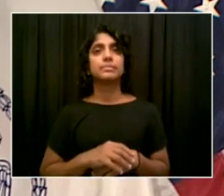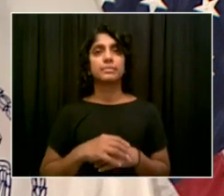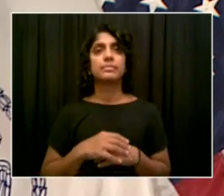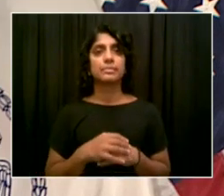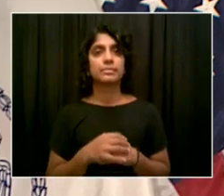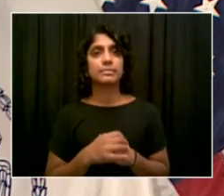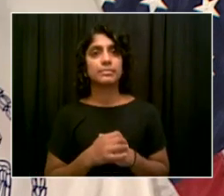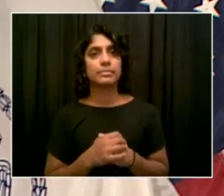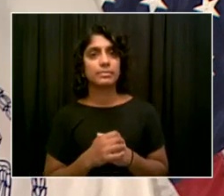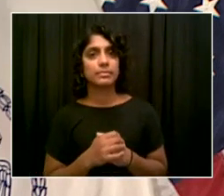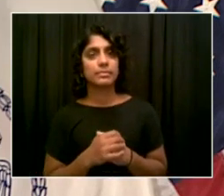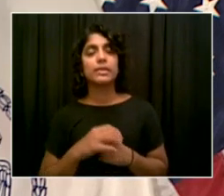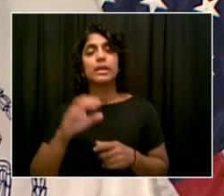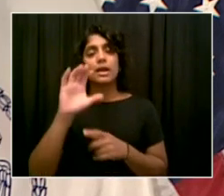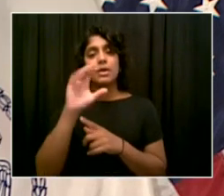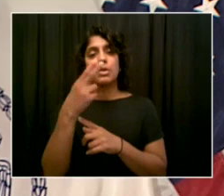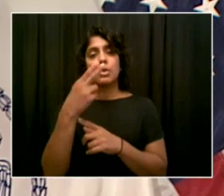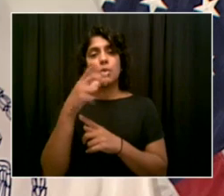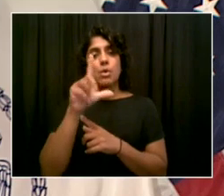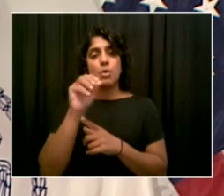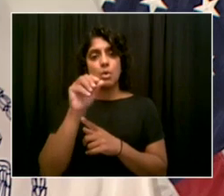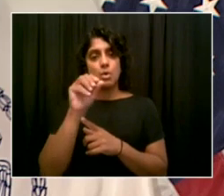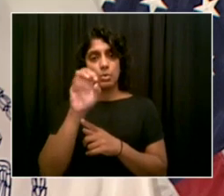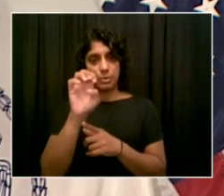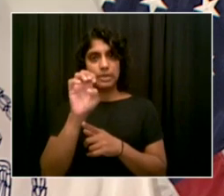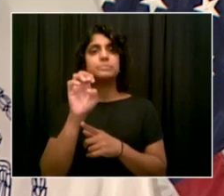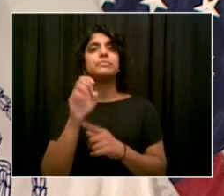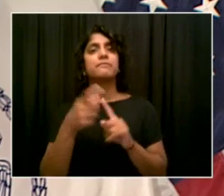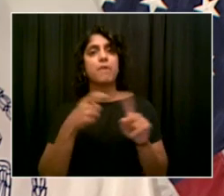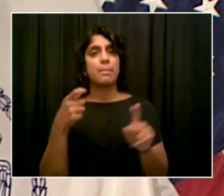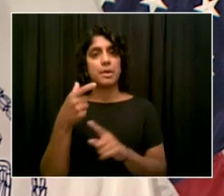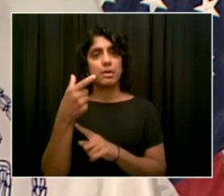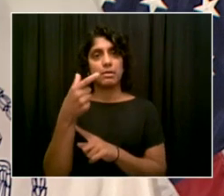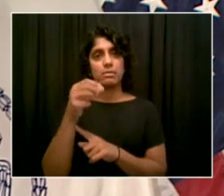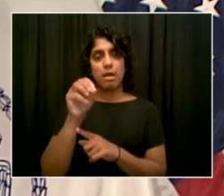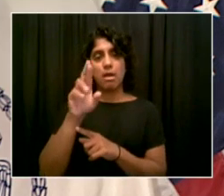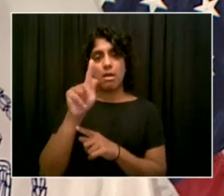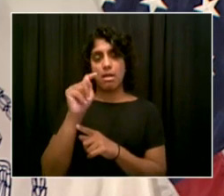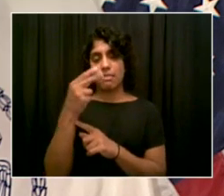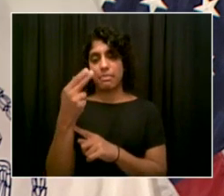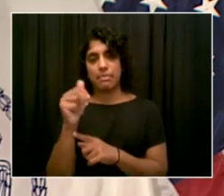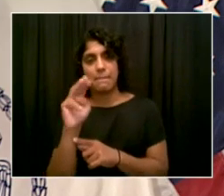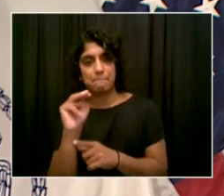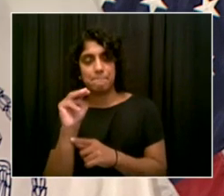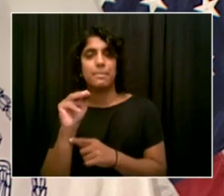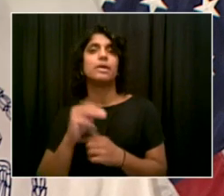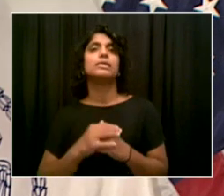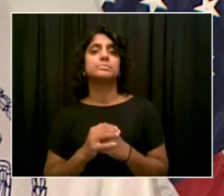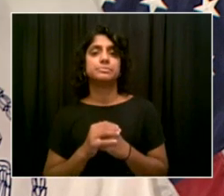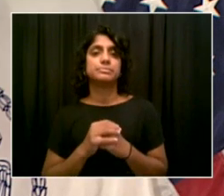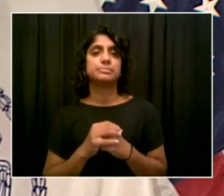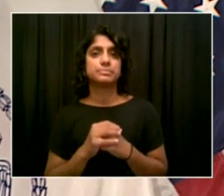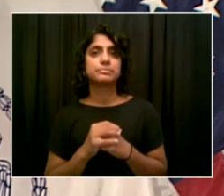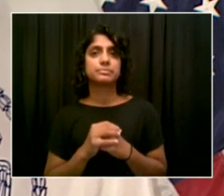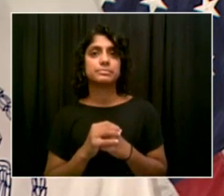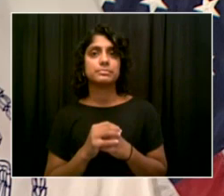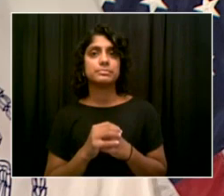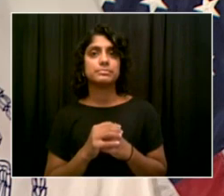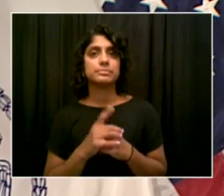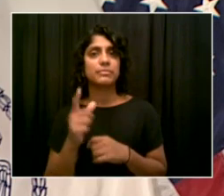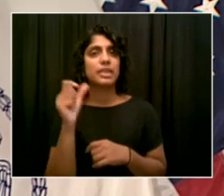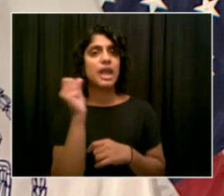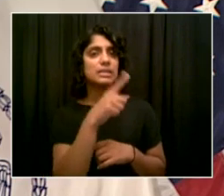My question is regarding the new CDC guidance for schools, specifically masks not being necessary for unvaccinated students